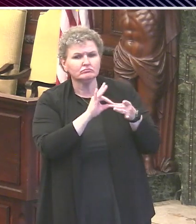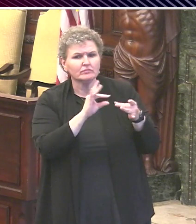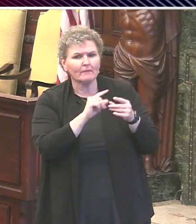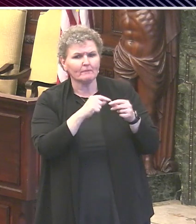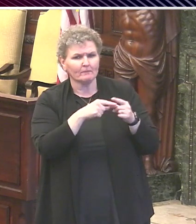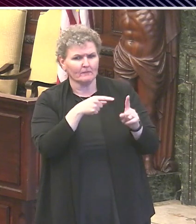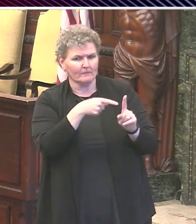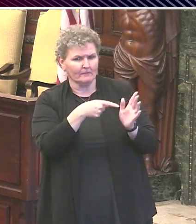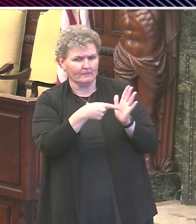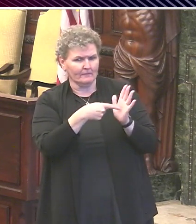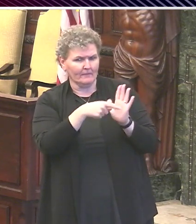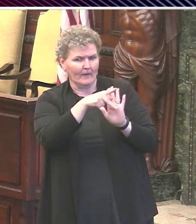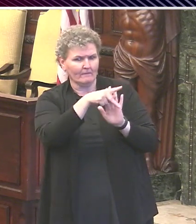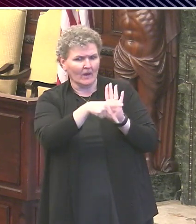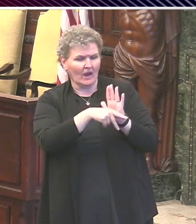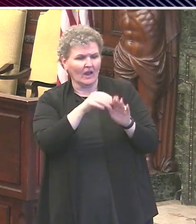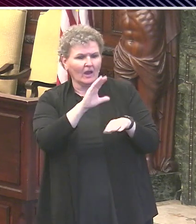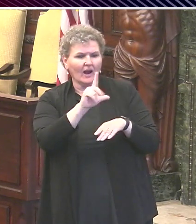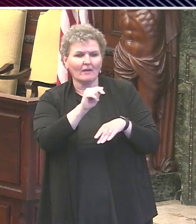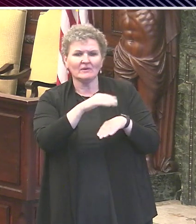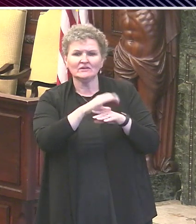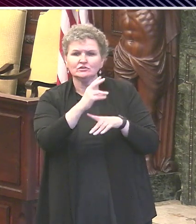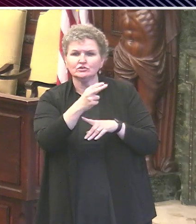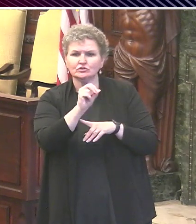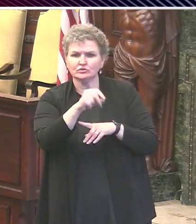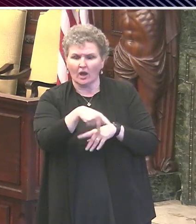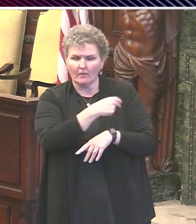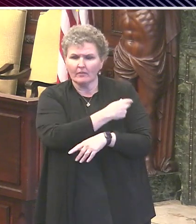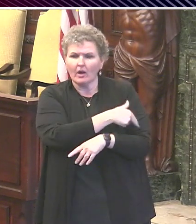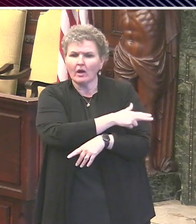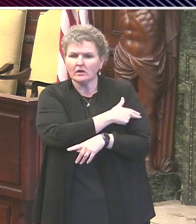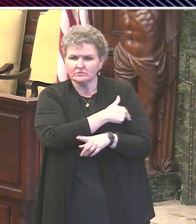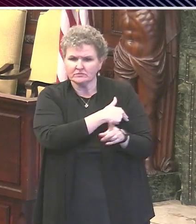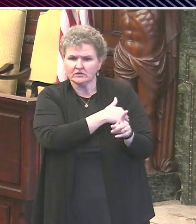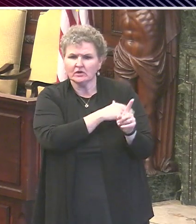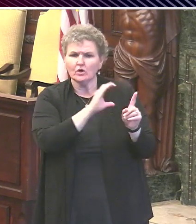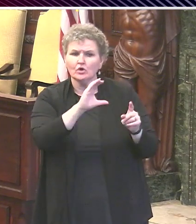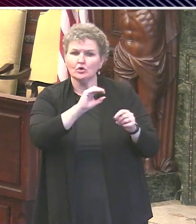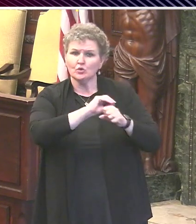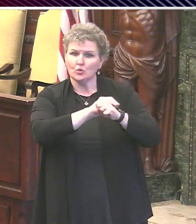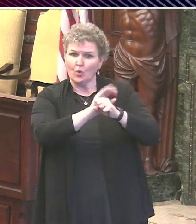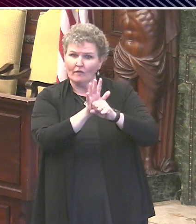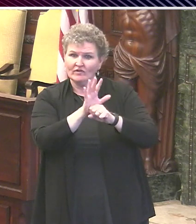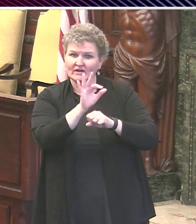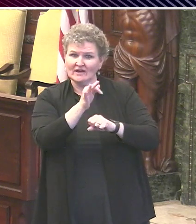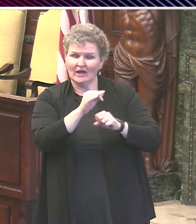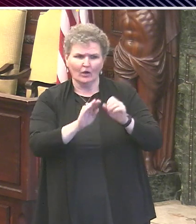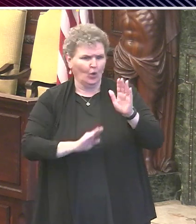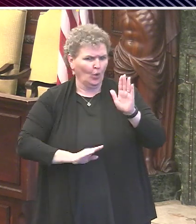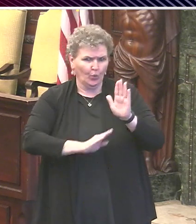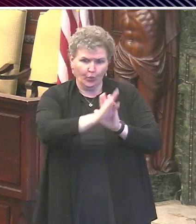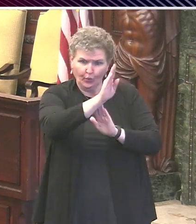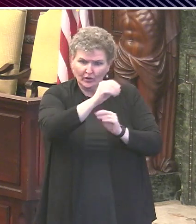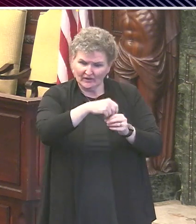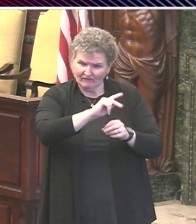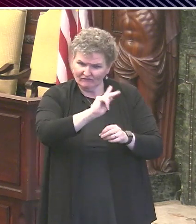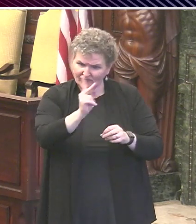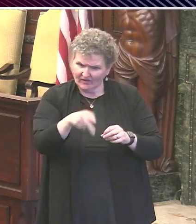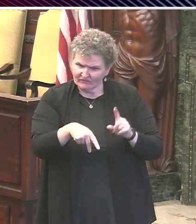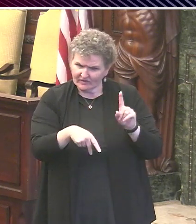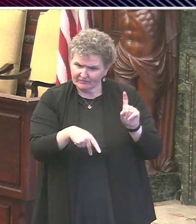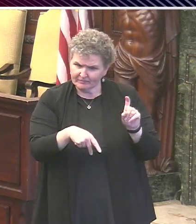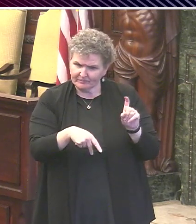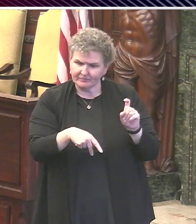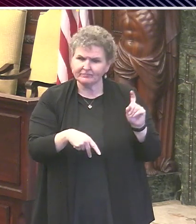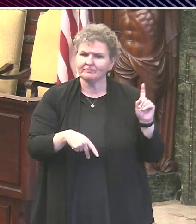CHOP forecasting a COVID-19 resurgence in the Philadelphia area. Have you heard of that? Yeah, I'm aware of the